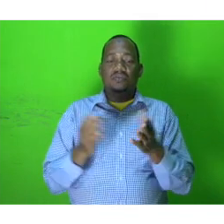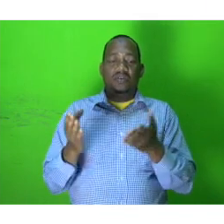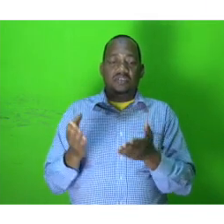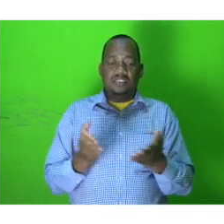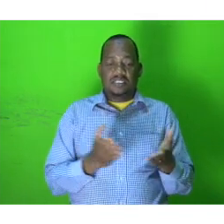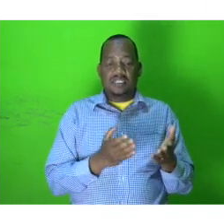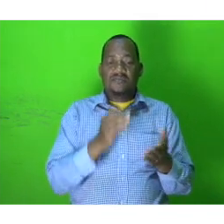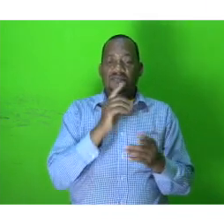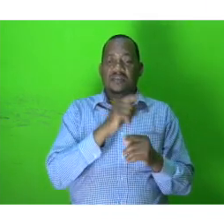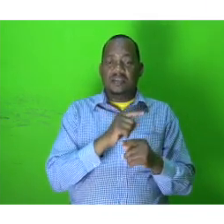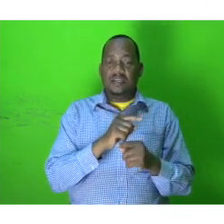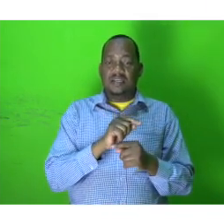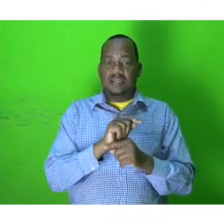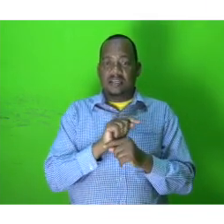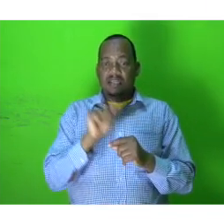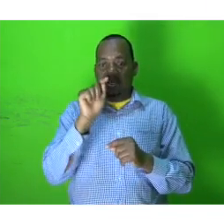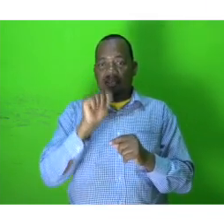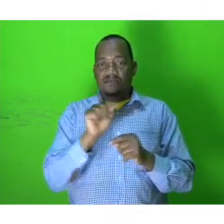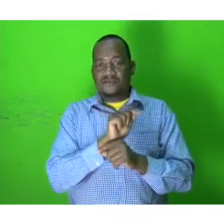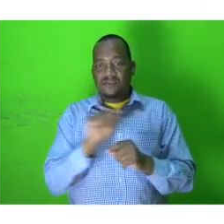that a dividend.